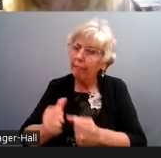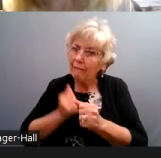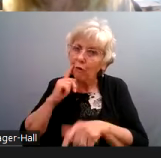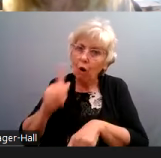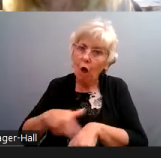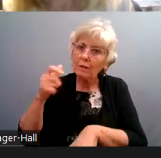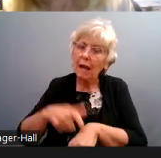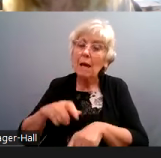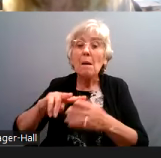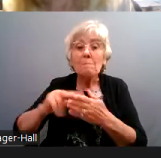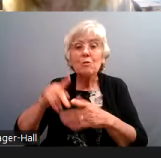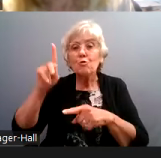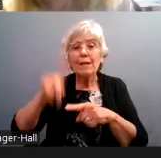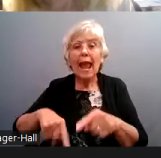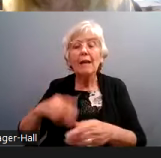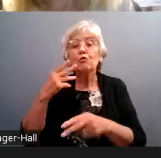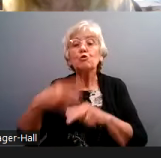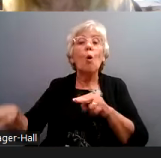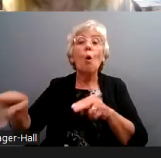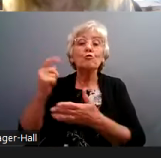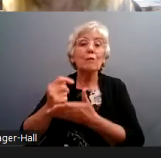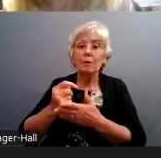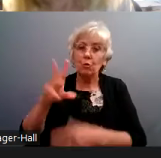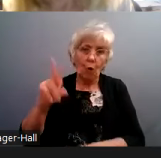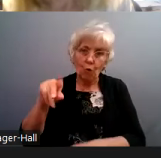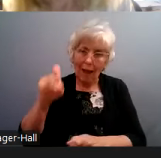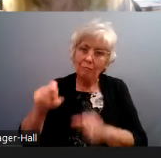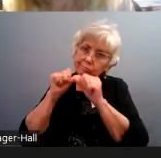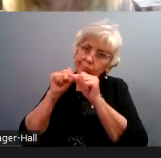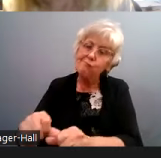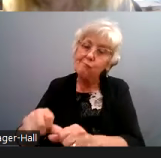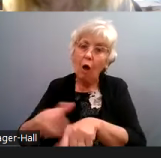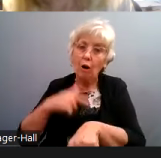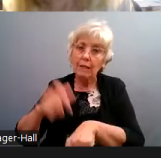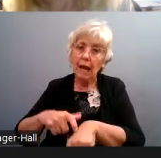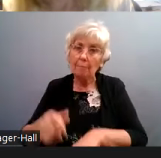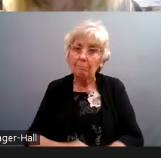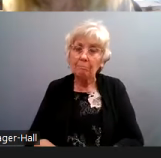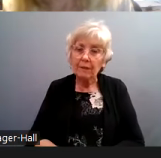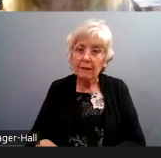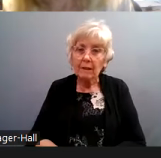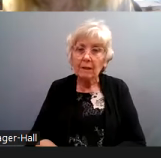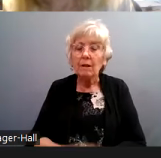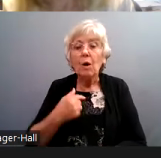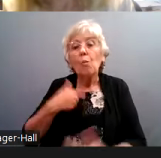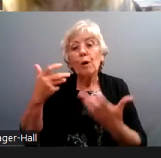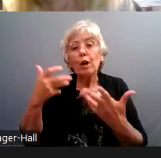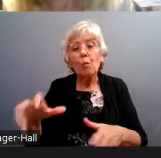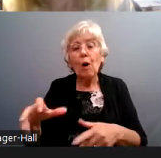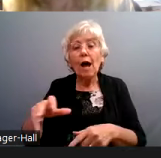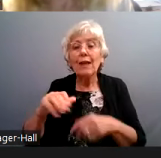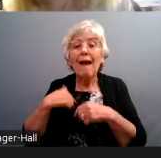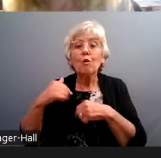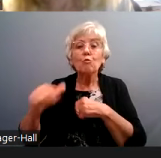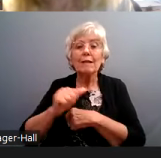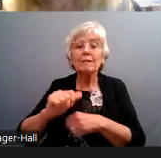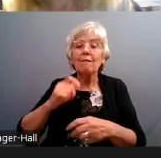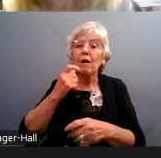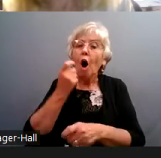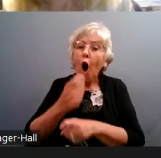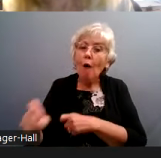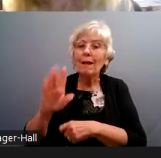period of time. And so, so doing that, we don't want to run the risk of harming their kidneys. And